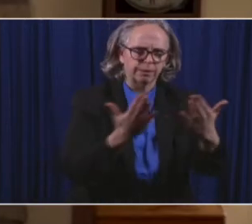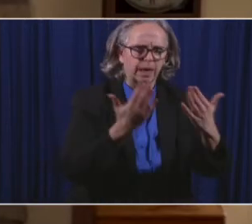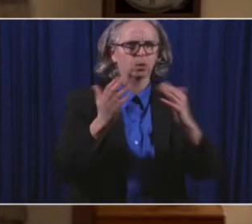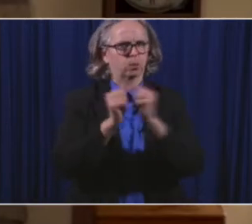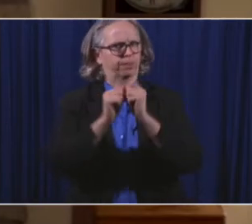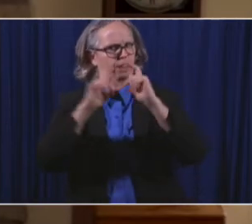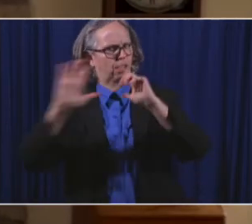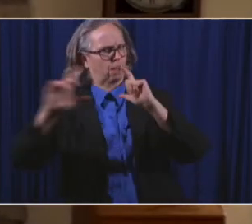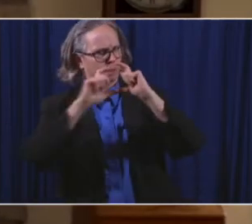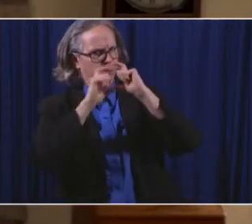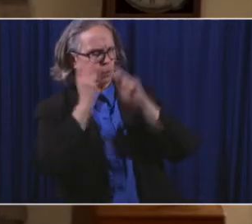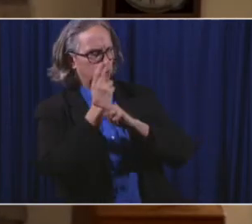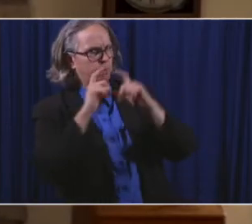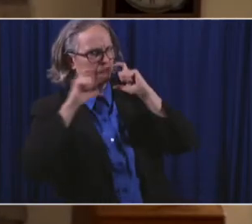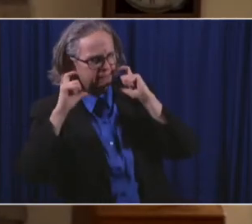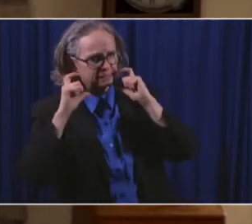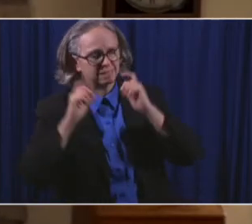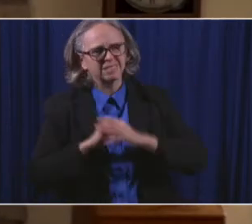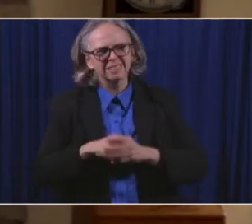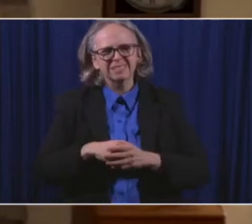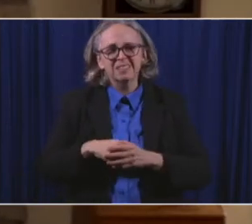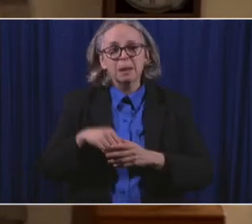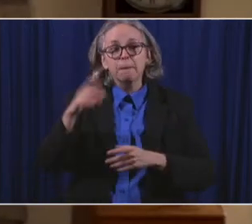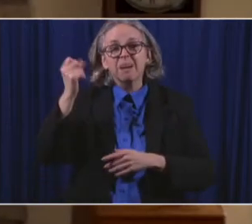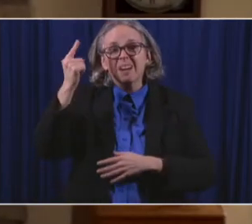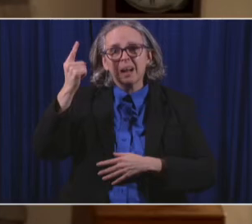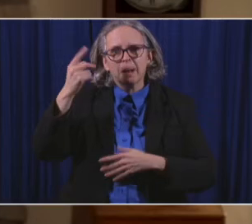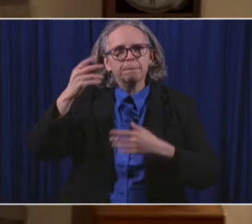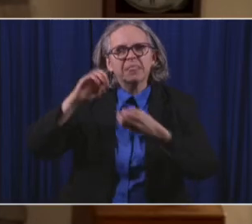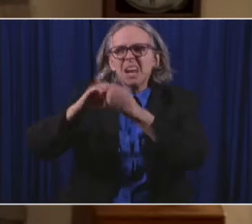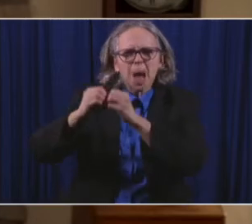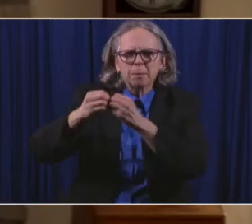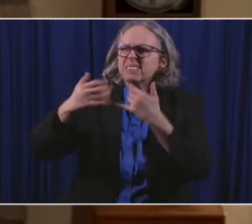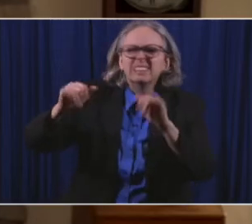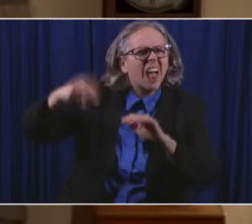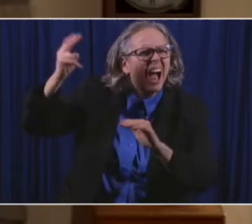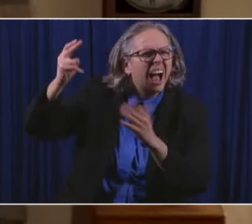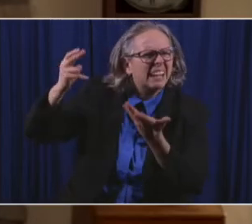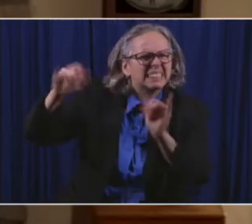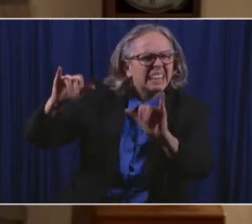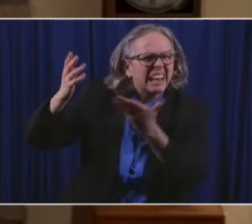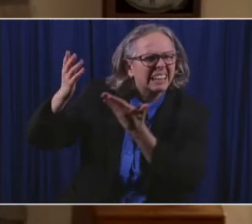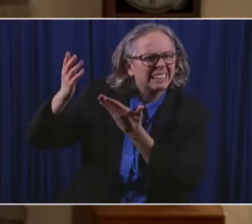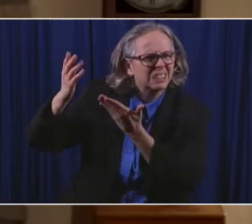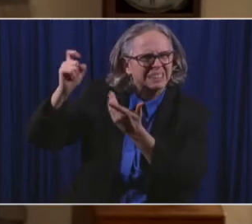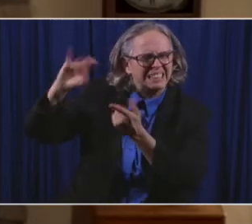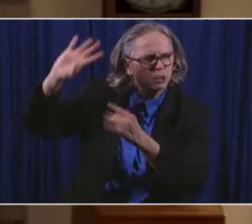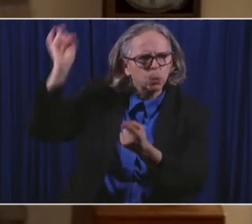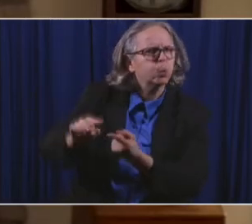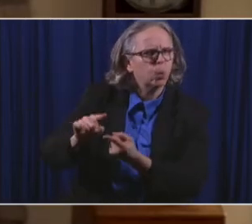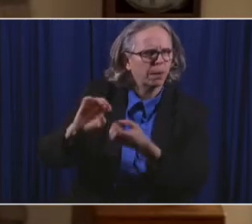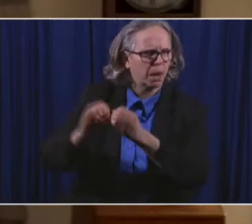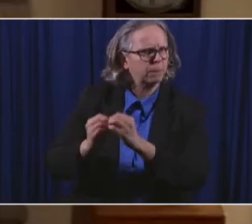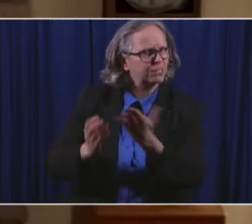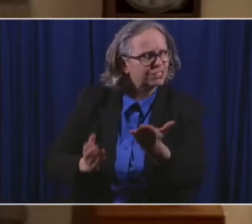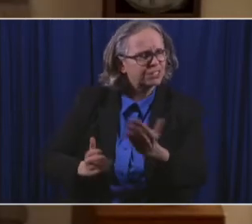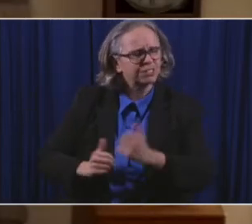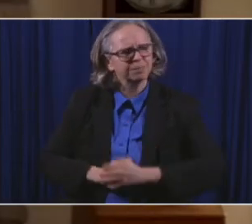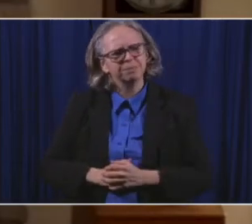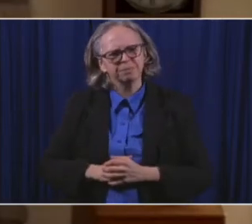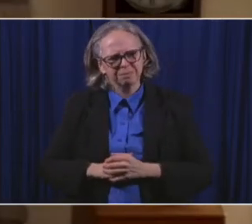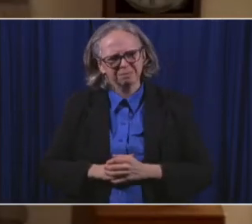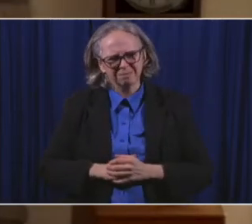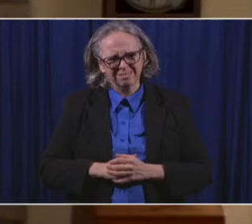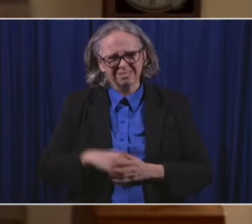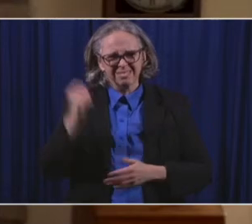much too high a level. I mean, it is, as the heads of hospitals have told me,